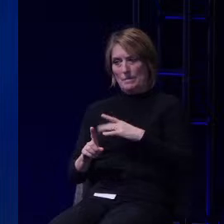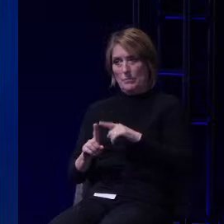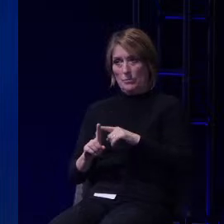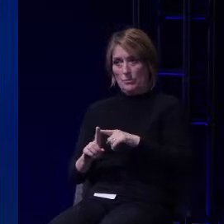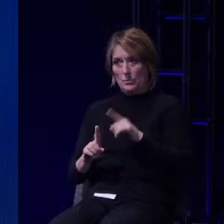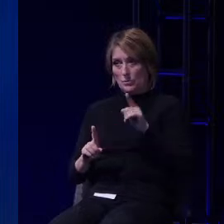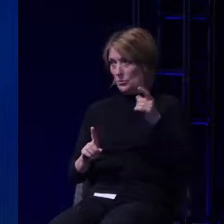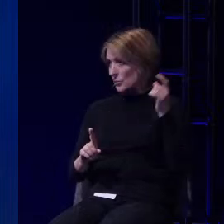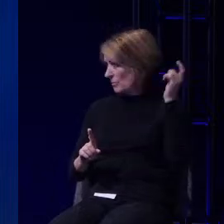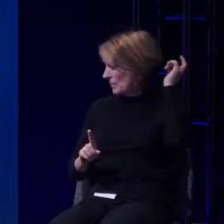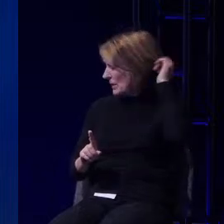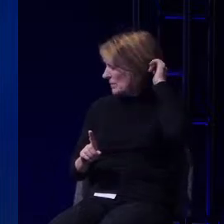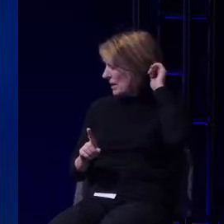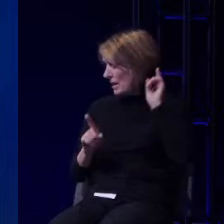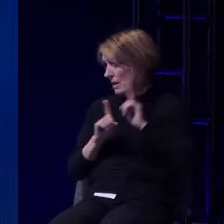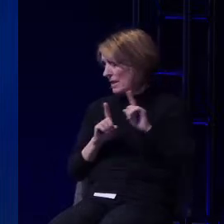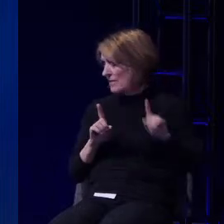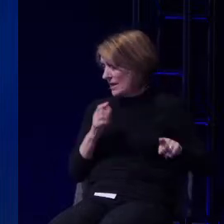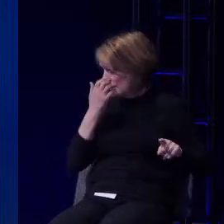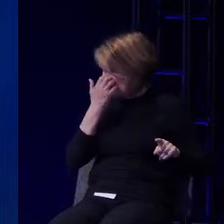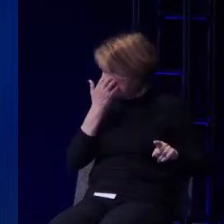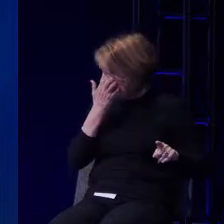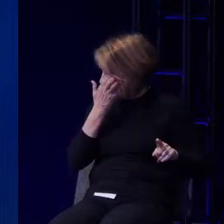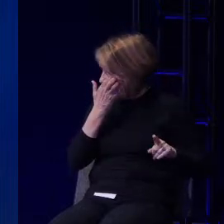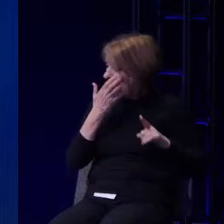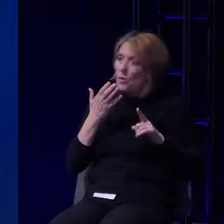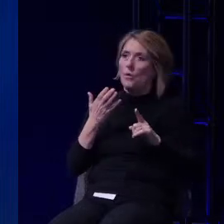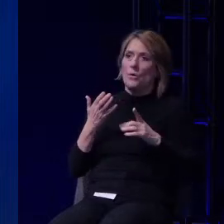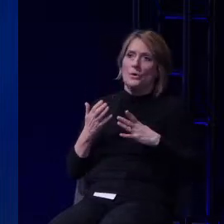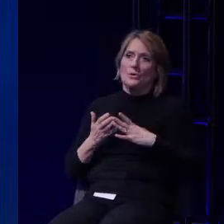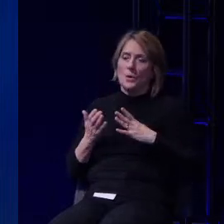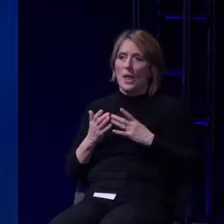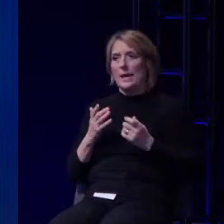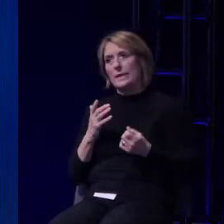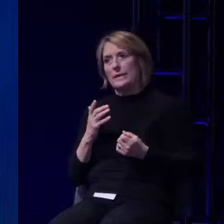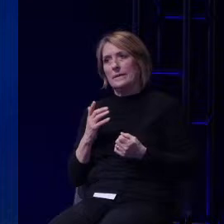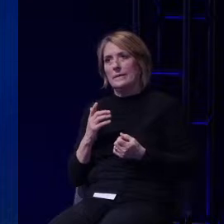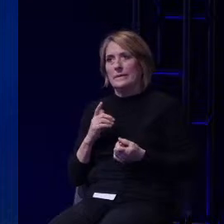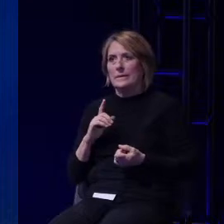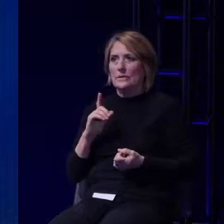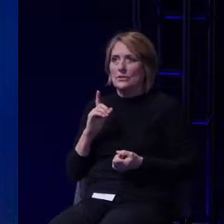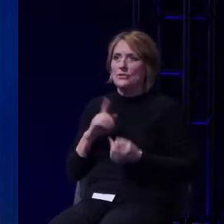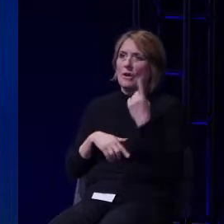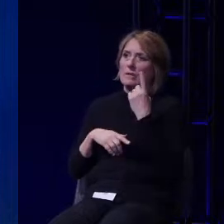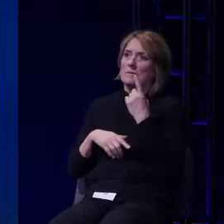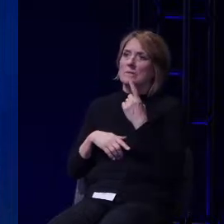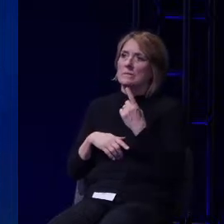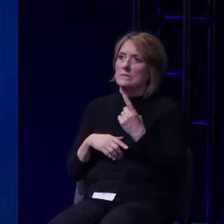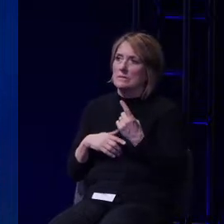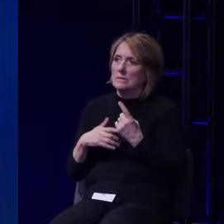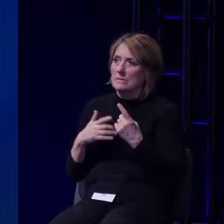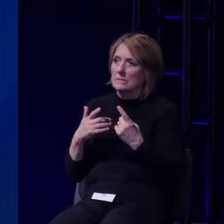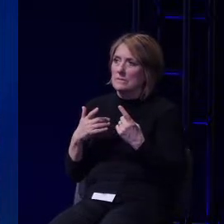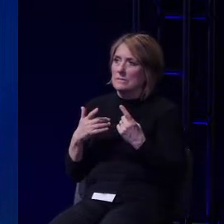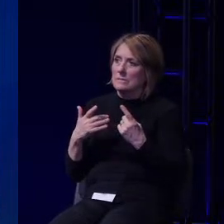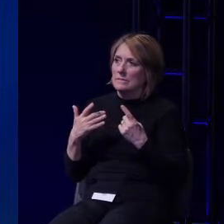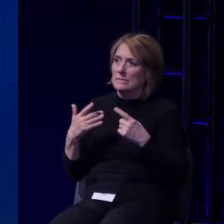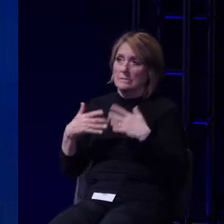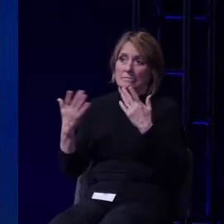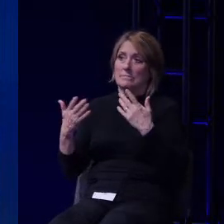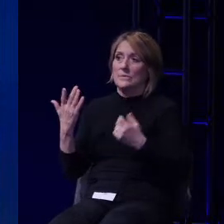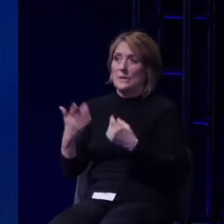mind? Do you invite chance and serendipity into your prep, or